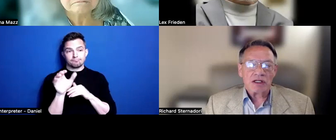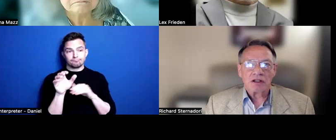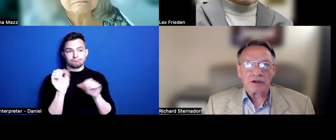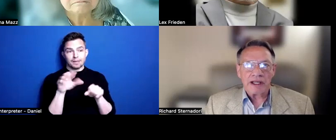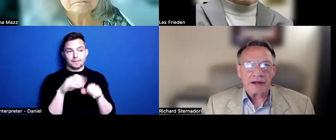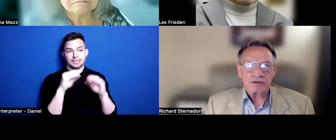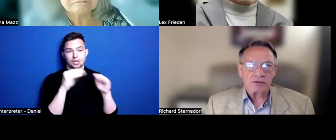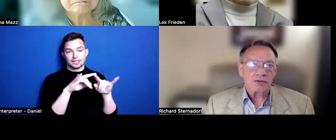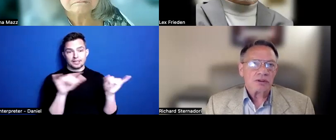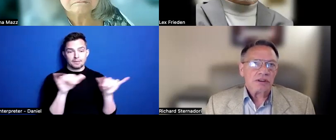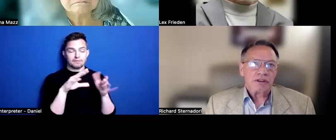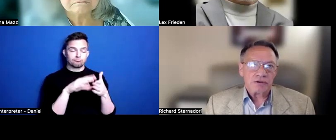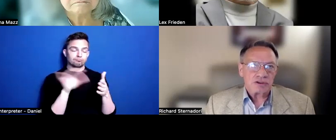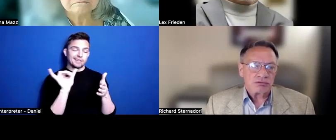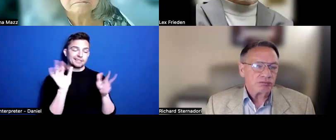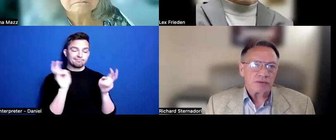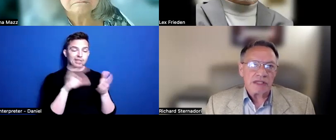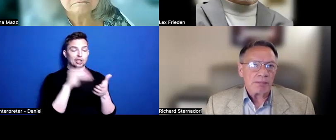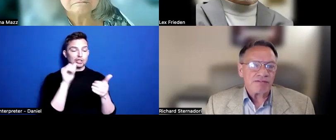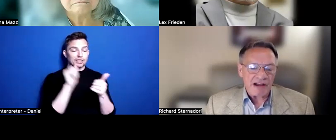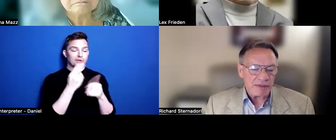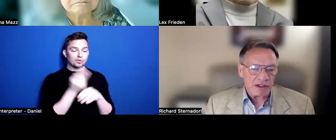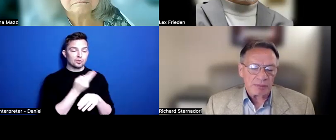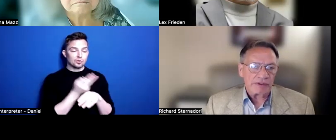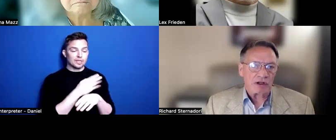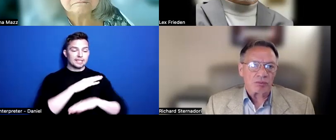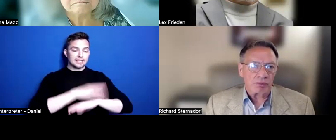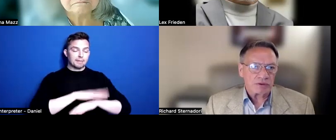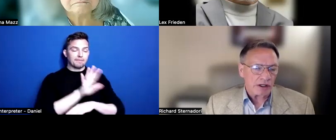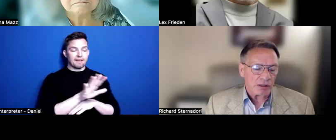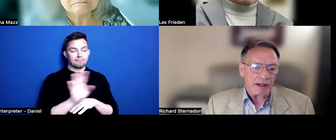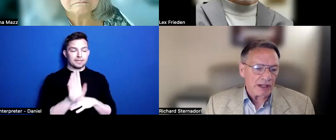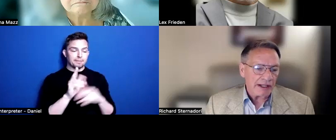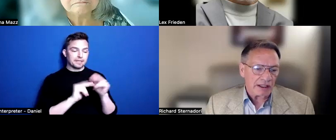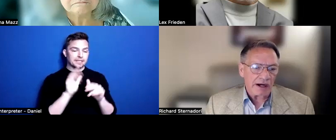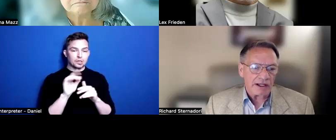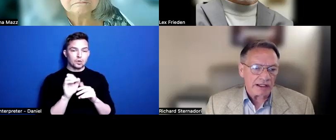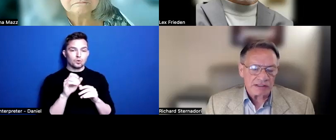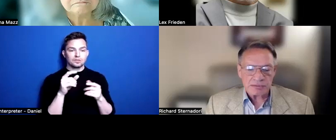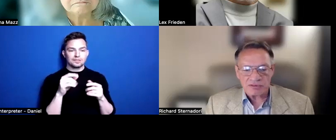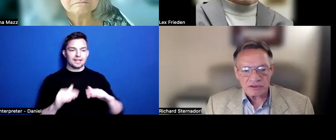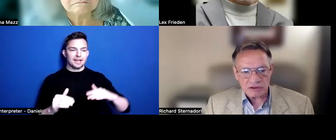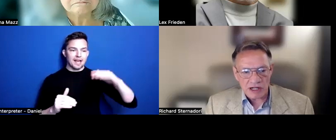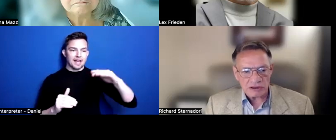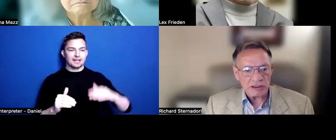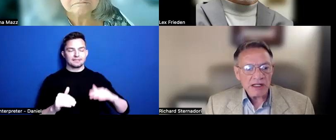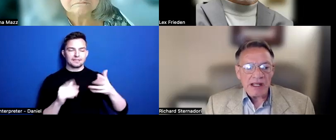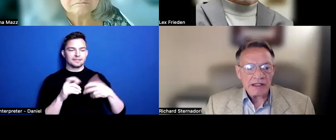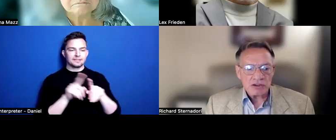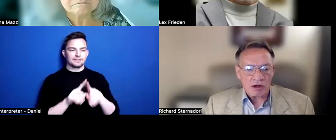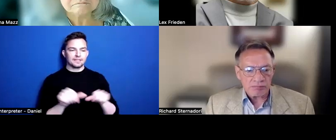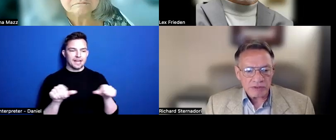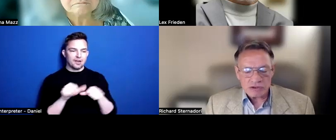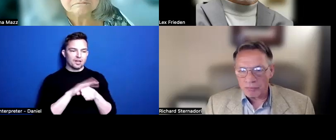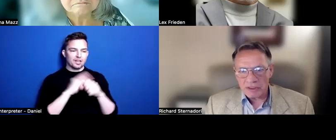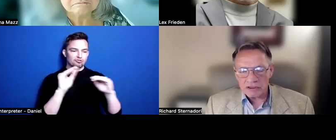as learning how to use table 5B of the building code when we're talking about height and area and types of construction. And